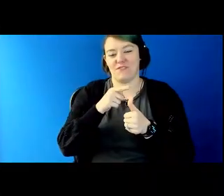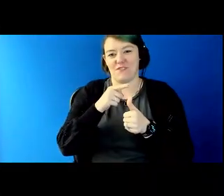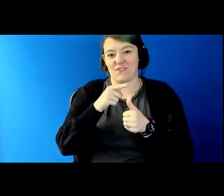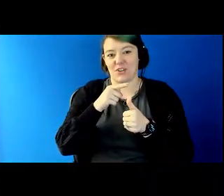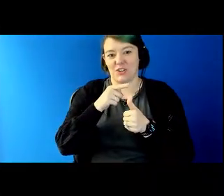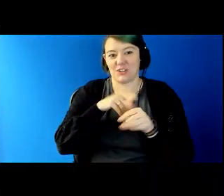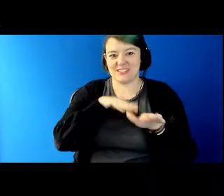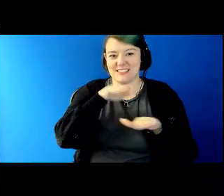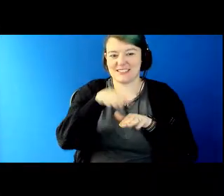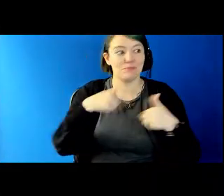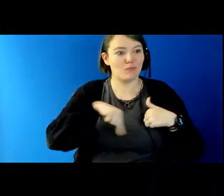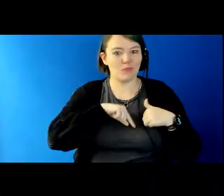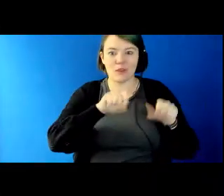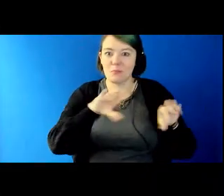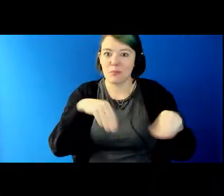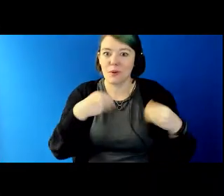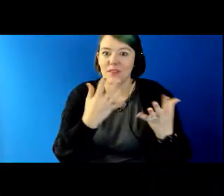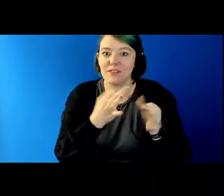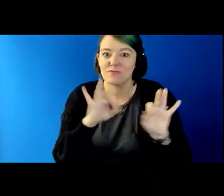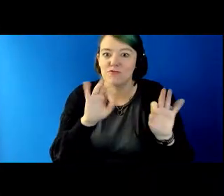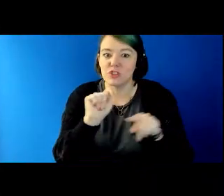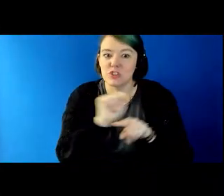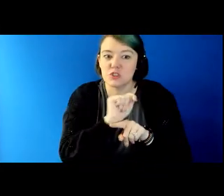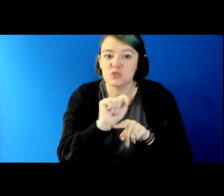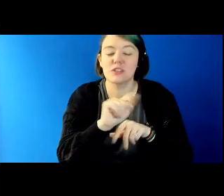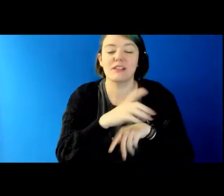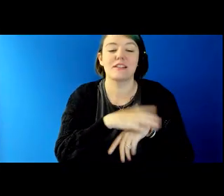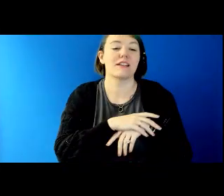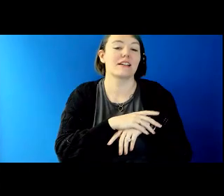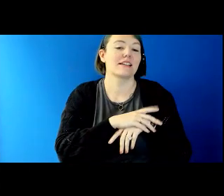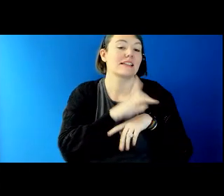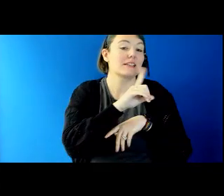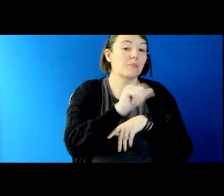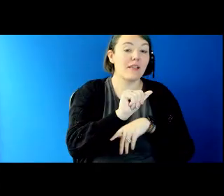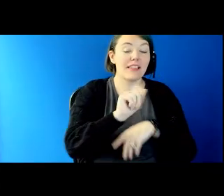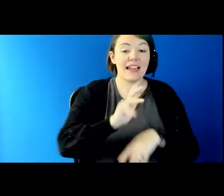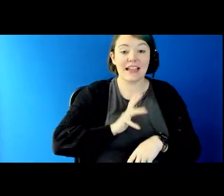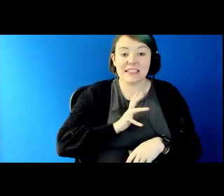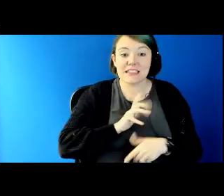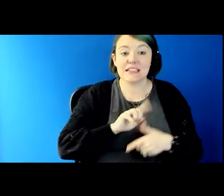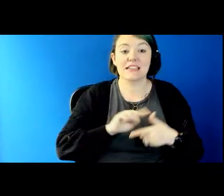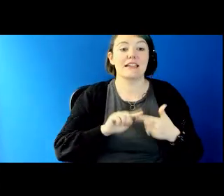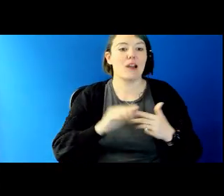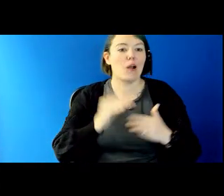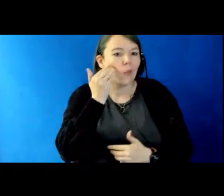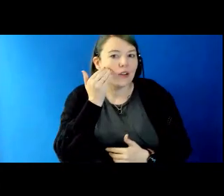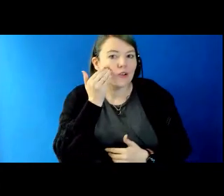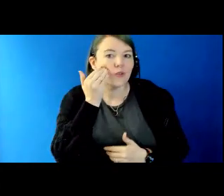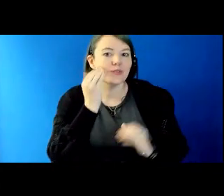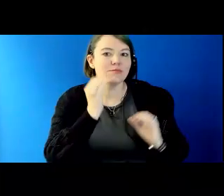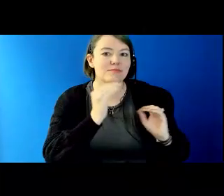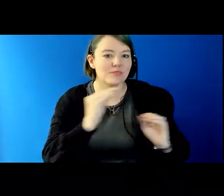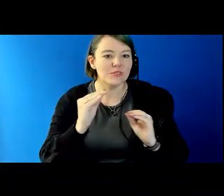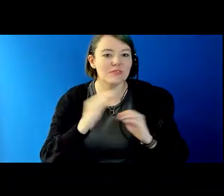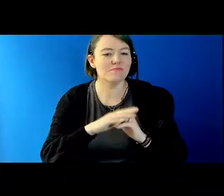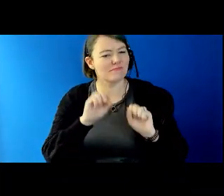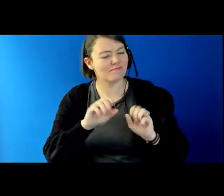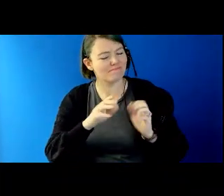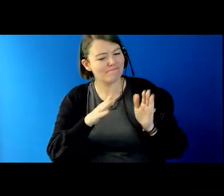no-cost training, such as disability etiquette and awareness sessions, so we can help you build that understanding,